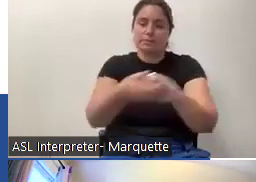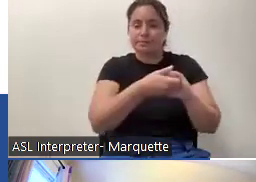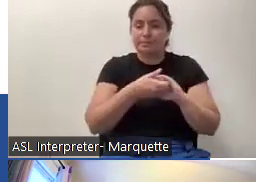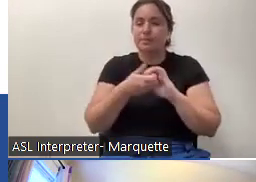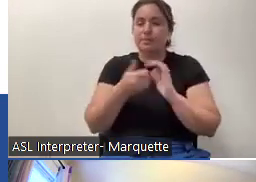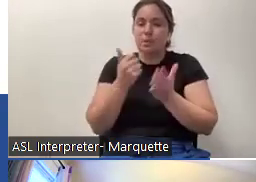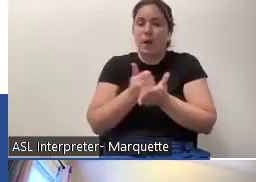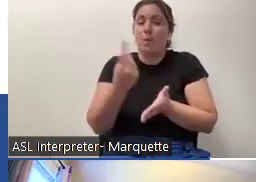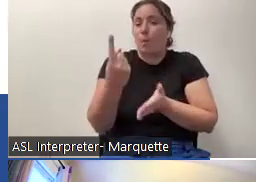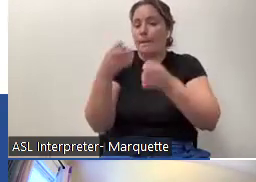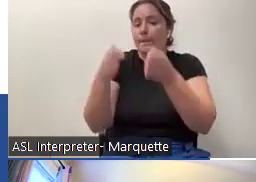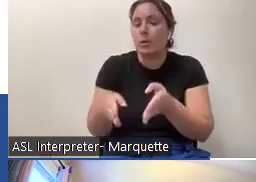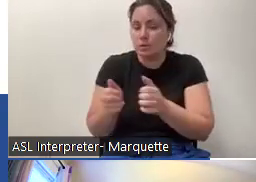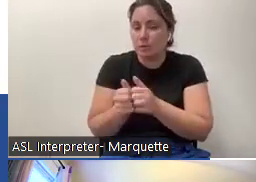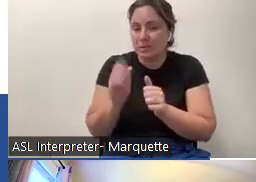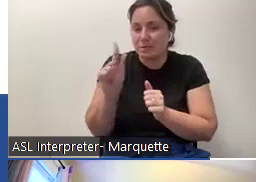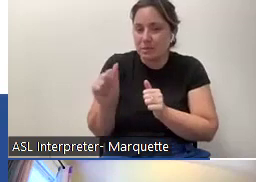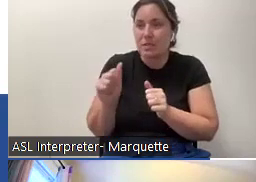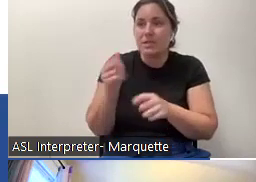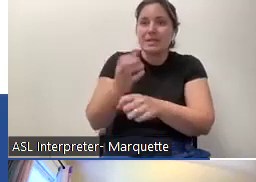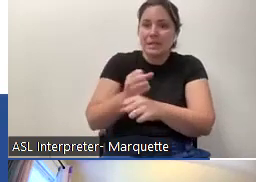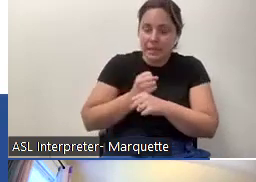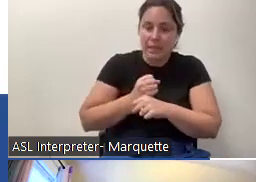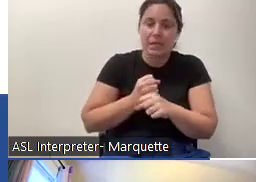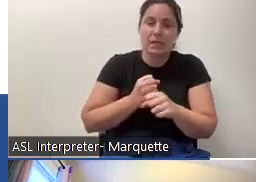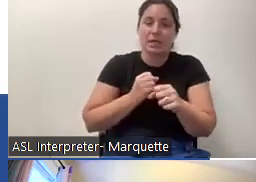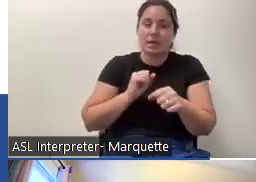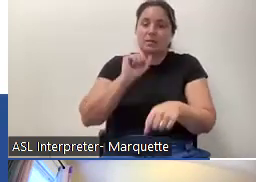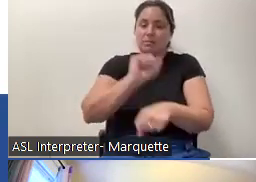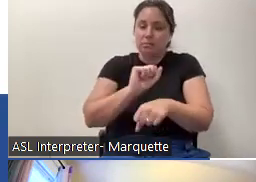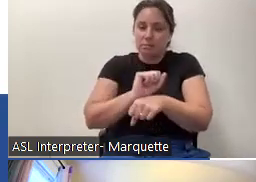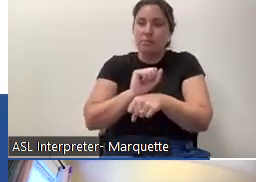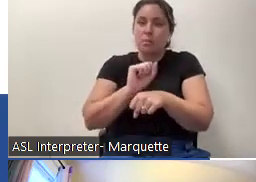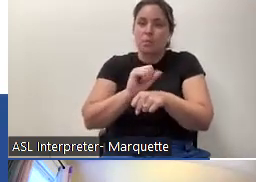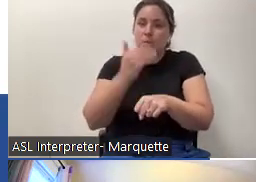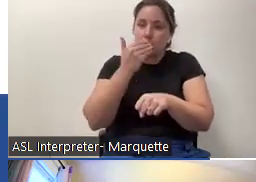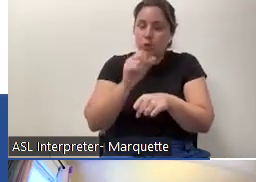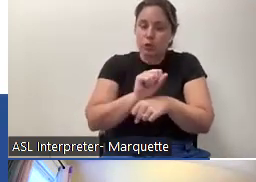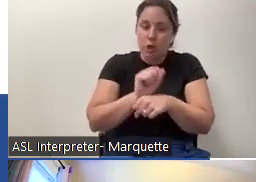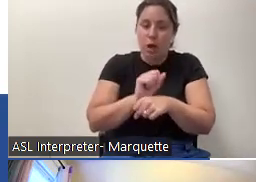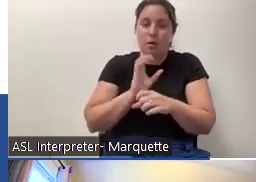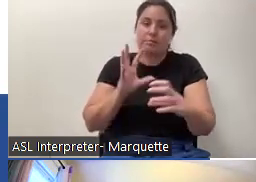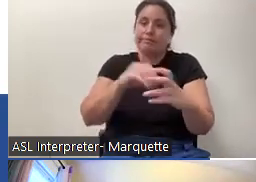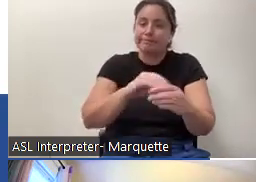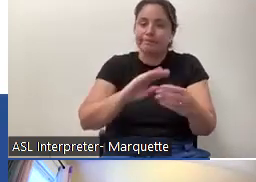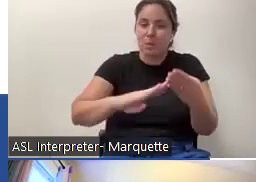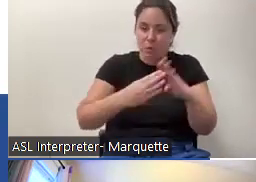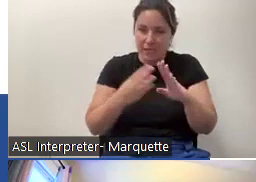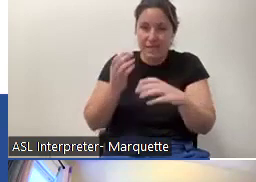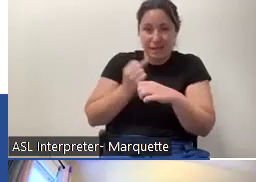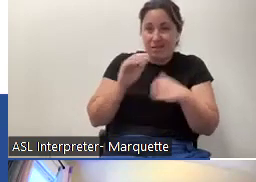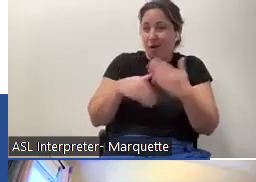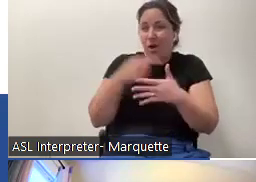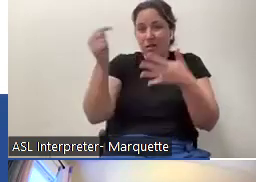that person with a disability obtain competitive integrated employment, be in the community, and to receive the services and supports that